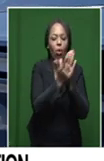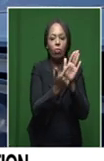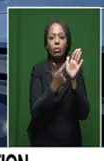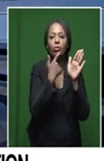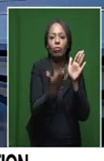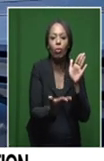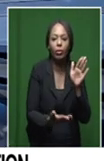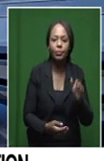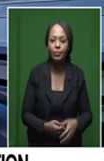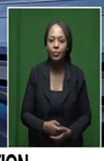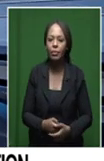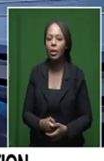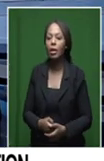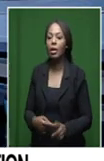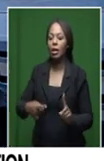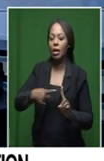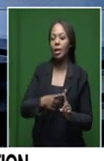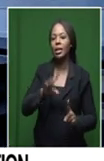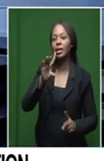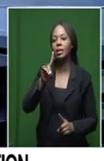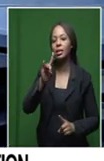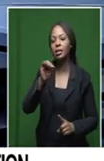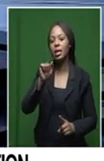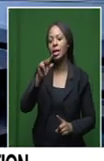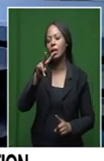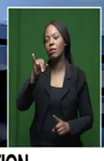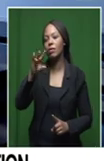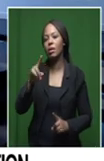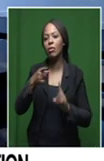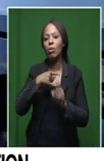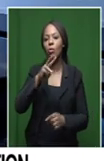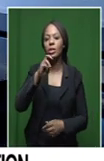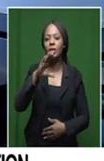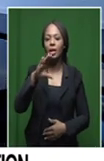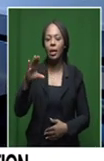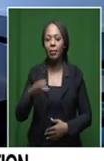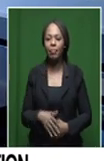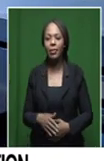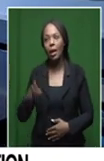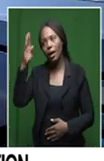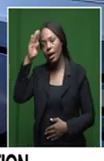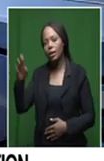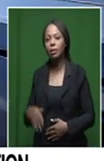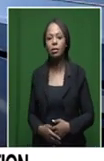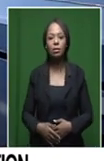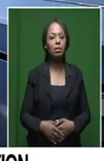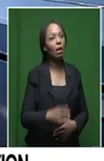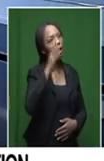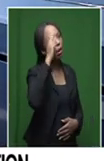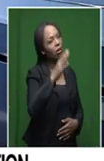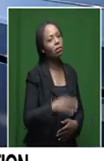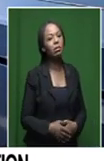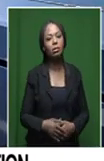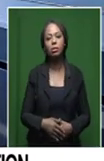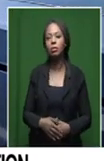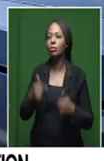of you. David from the Western Cape, hello. Yes. Yes, sir. How are you today? I'm here. I'm